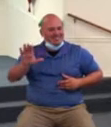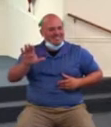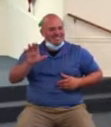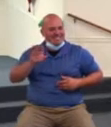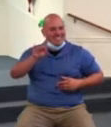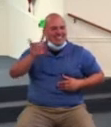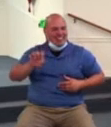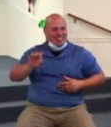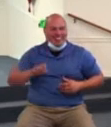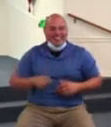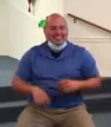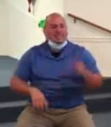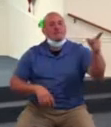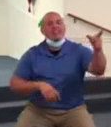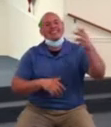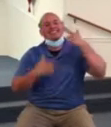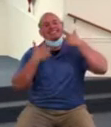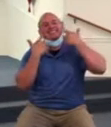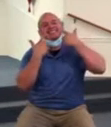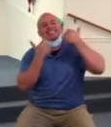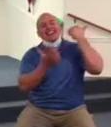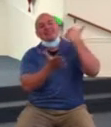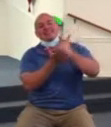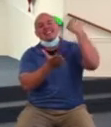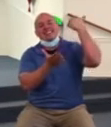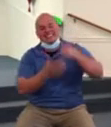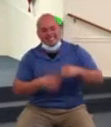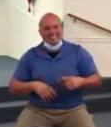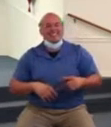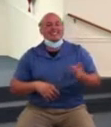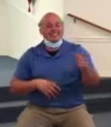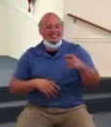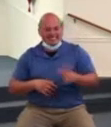Does faith look like getting down on your knees to pray?